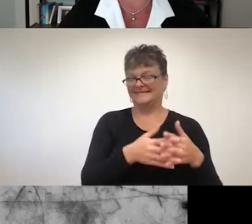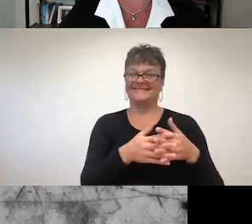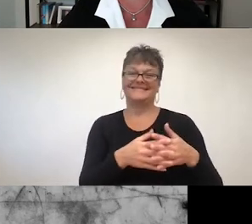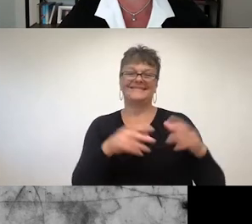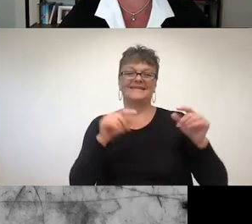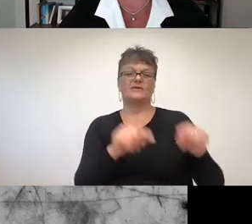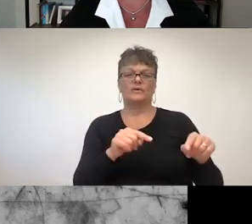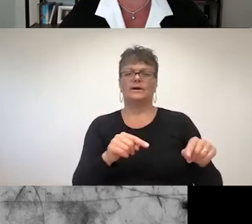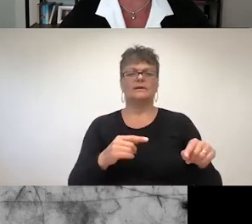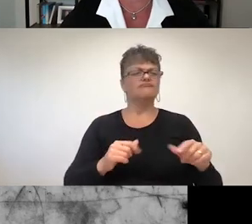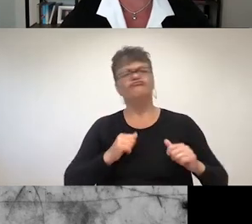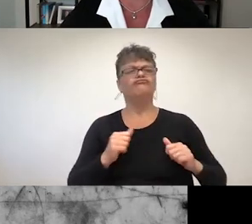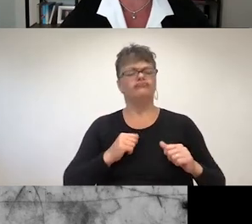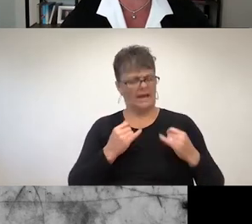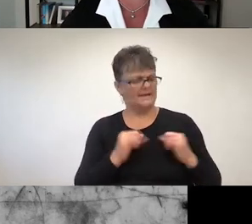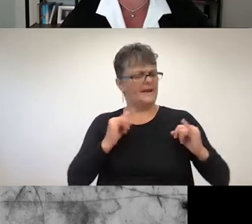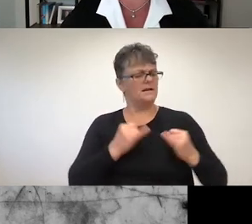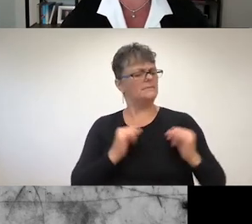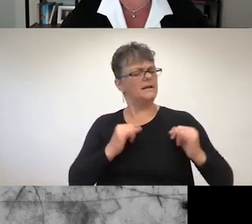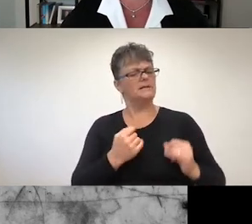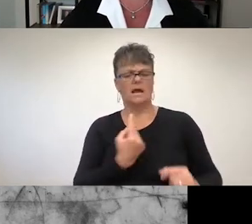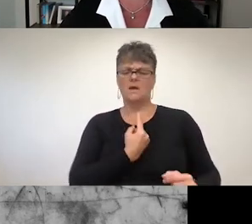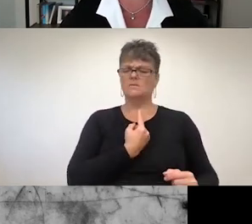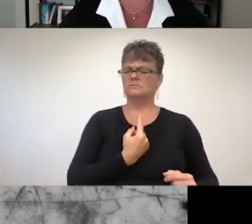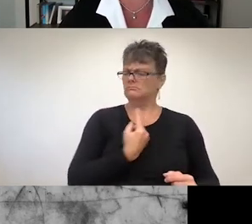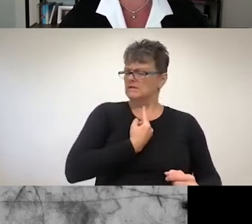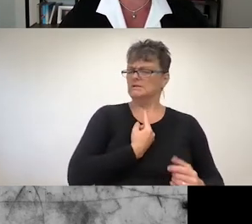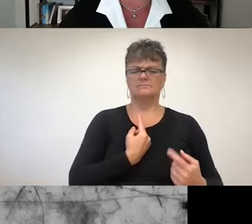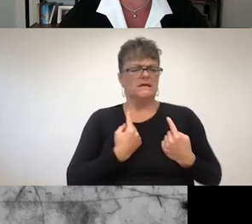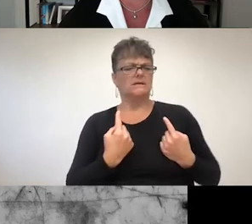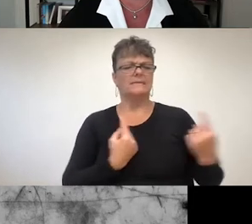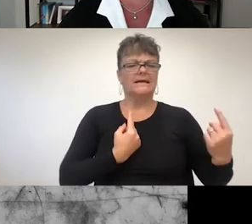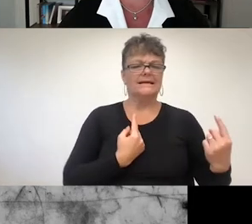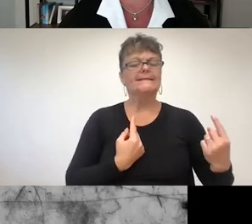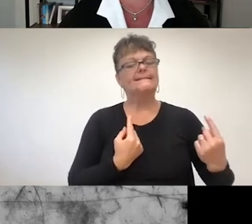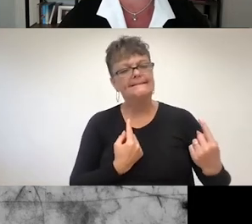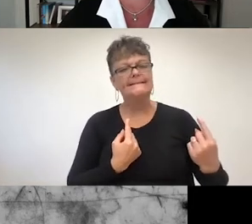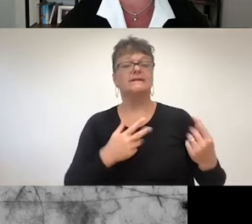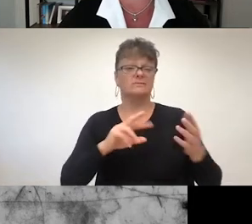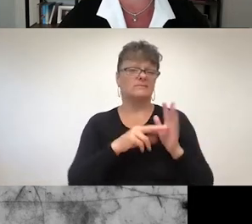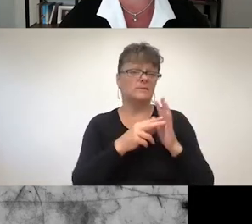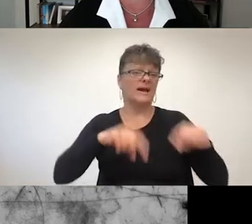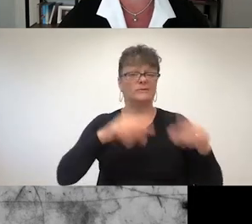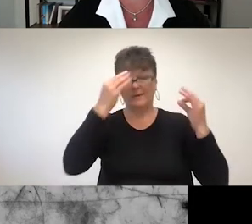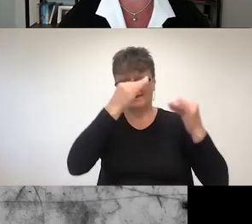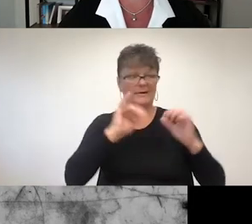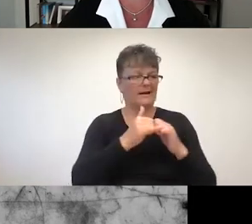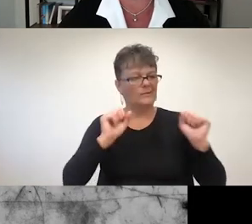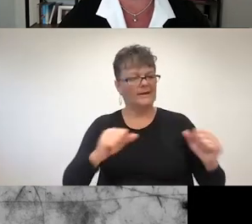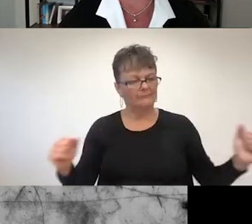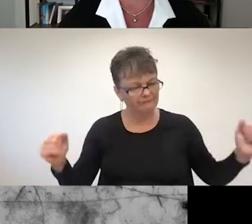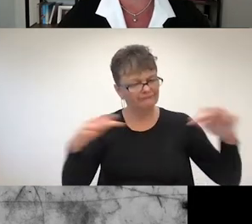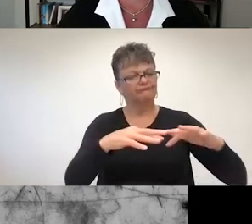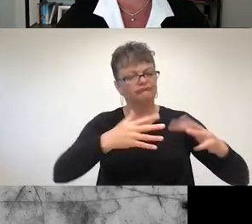that this is an opportunity to think about how we can pursue happiness socially with our students and with each other. And